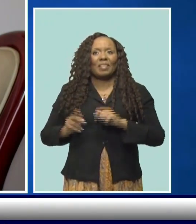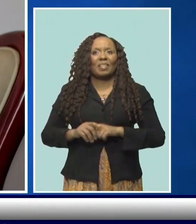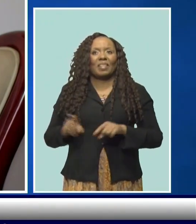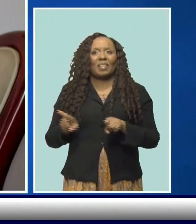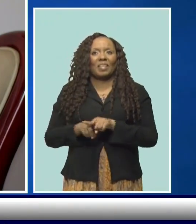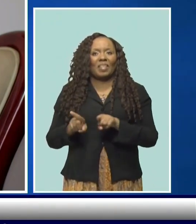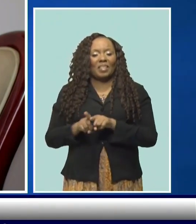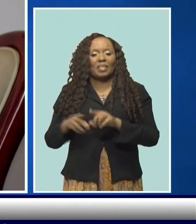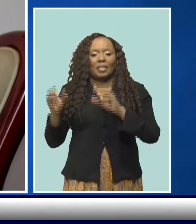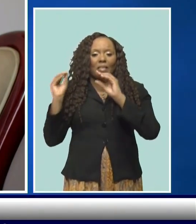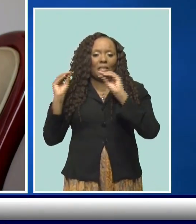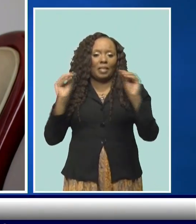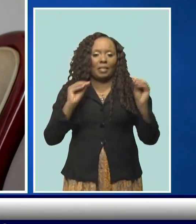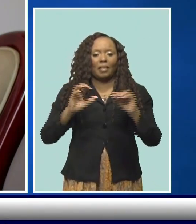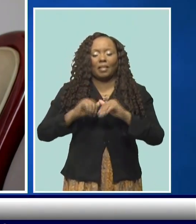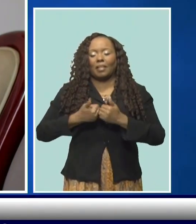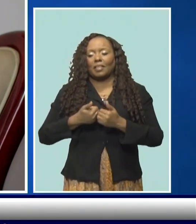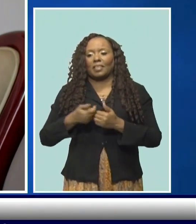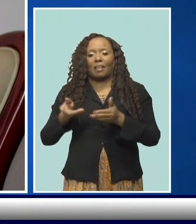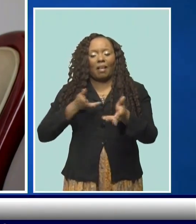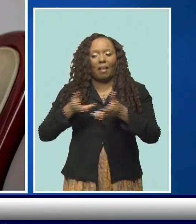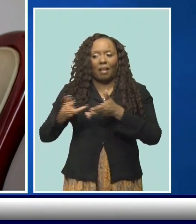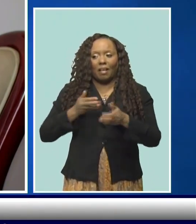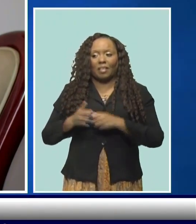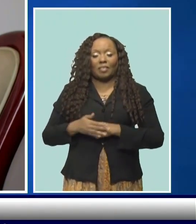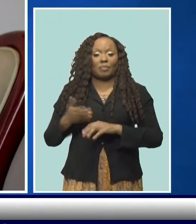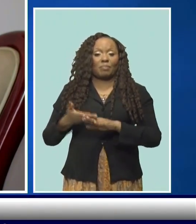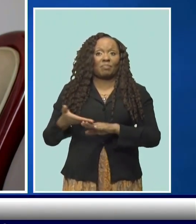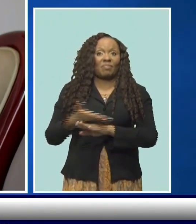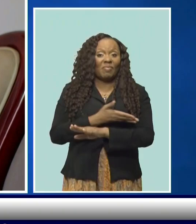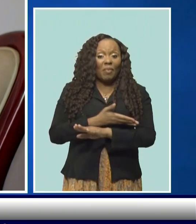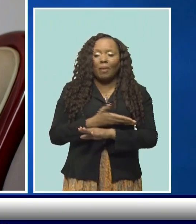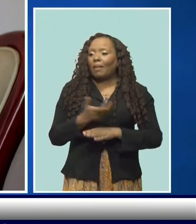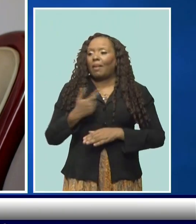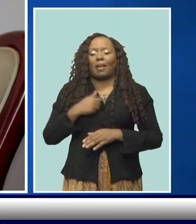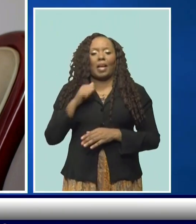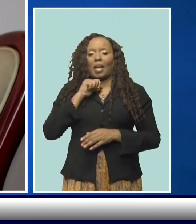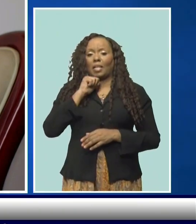today, because before I will not be able to get this done.